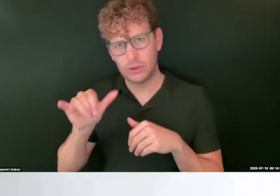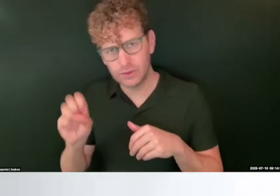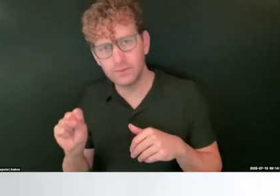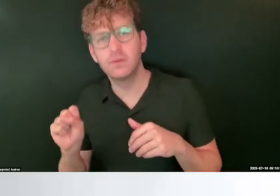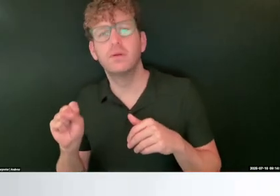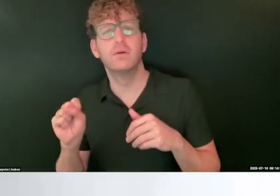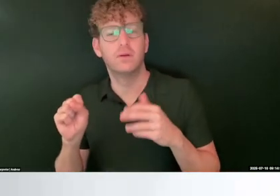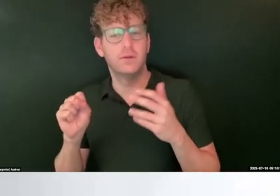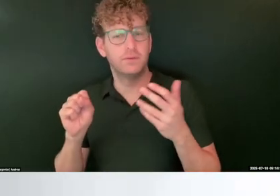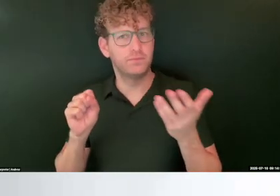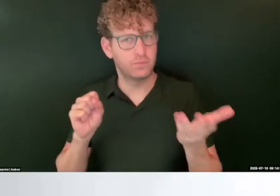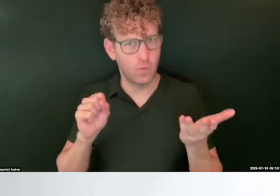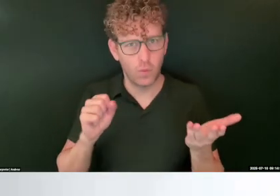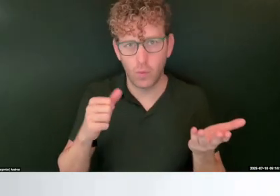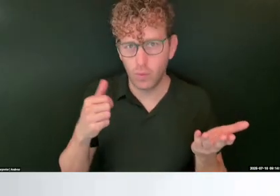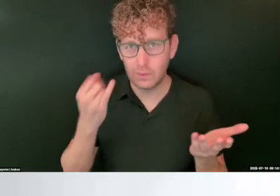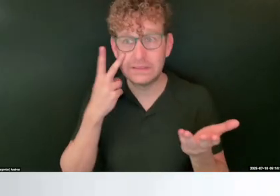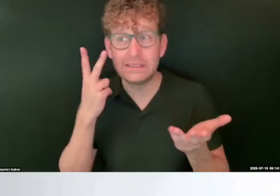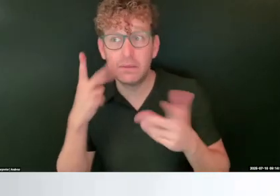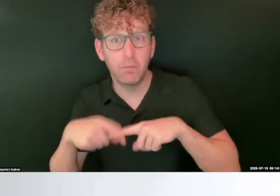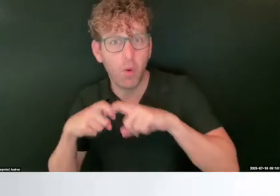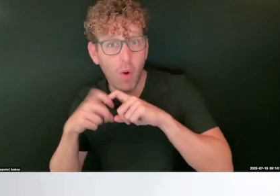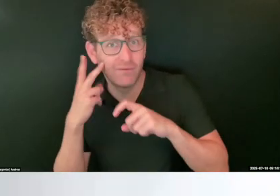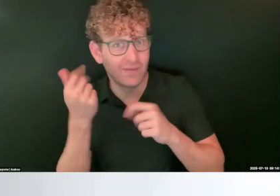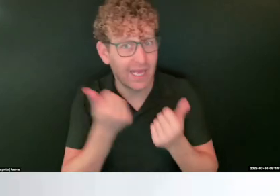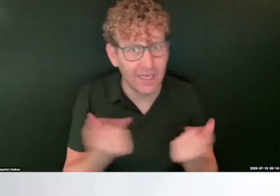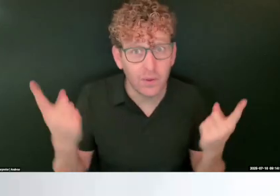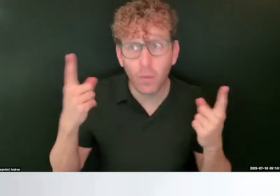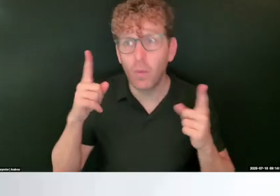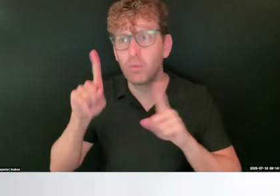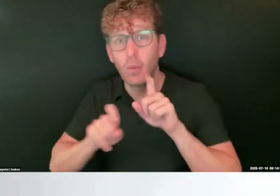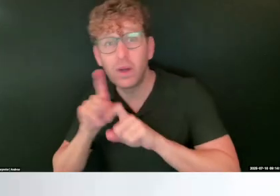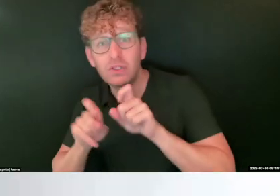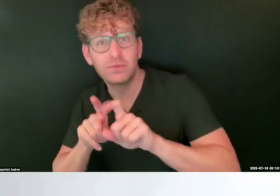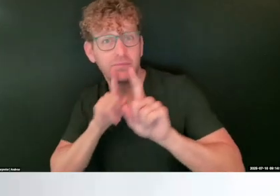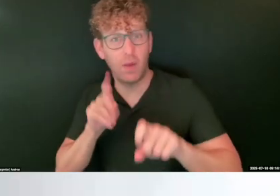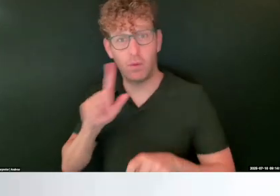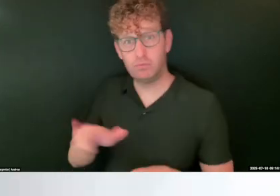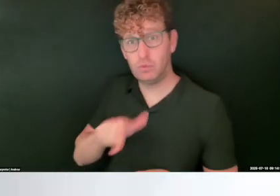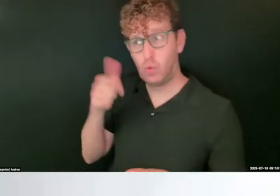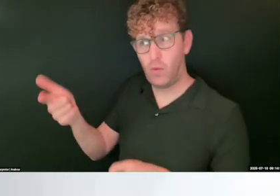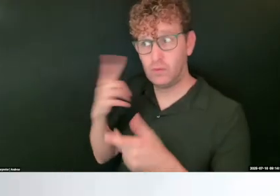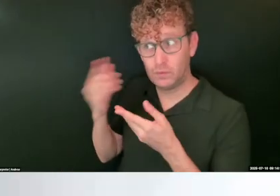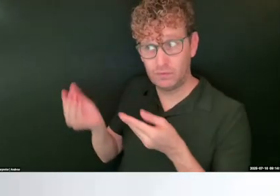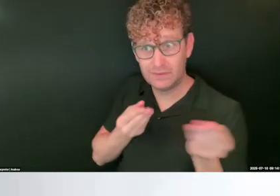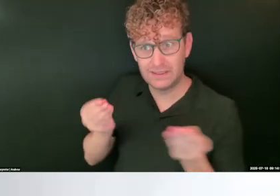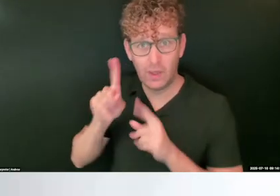next pause to see if anyone has questions or comments on what was just shared. I'll turn it over to my colleague to facilitate Q&A.